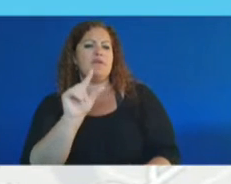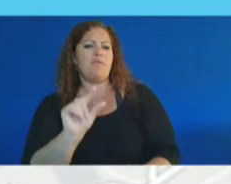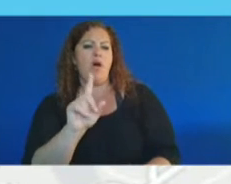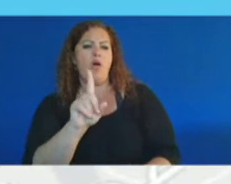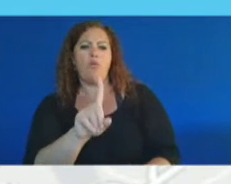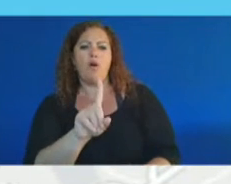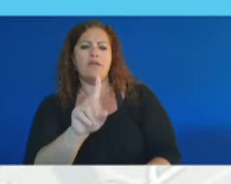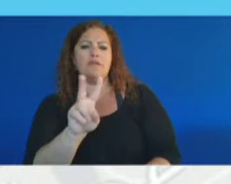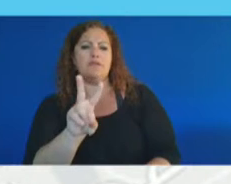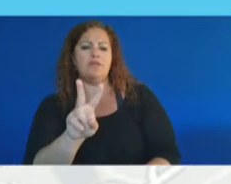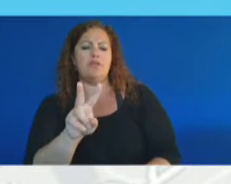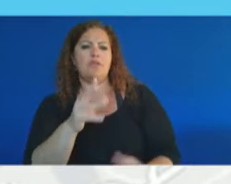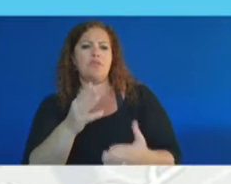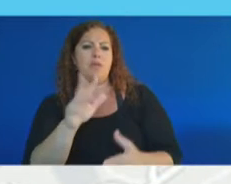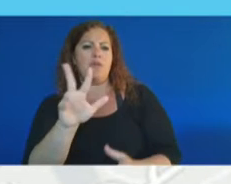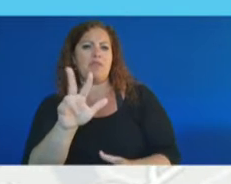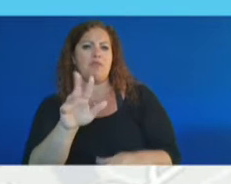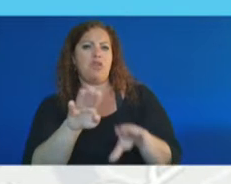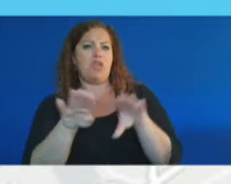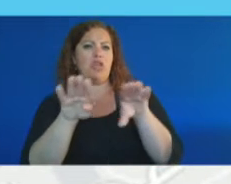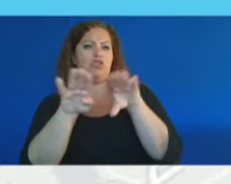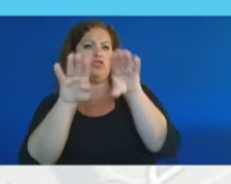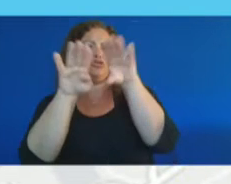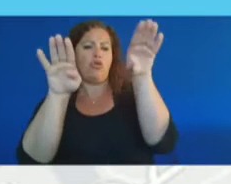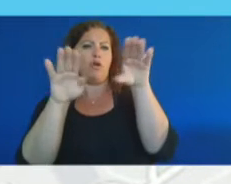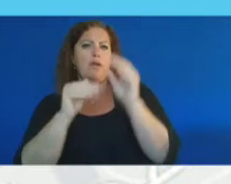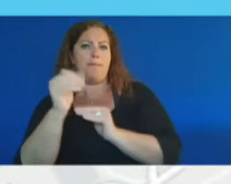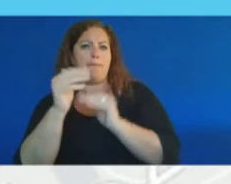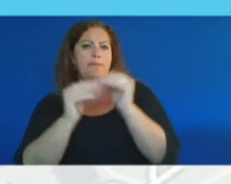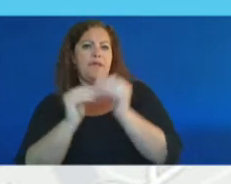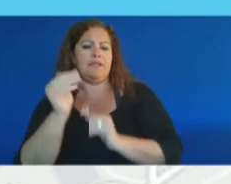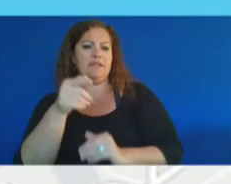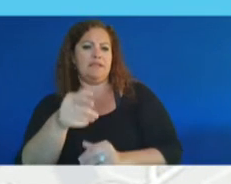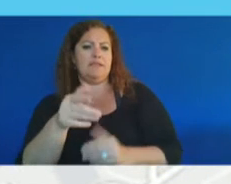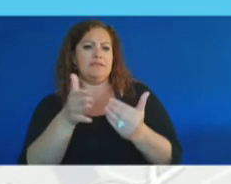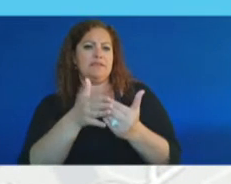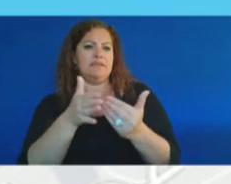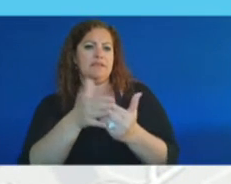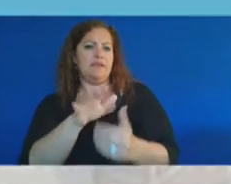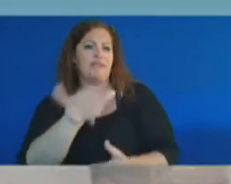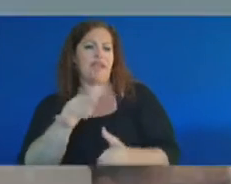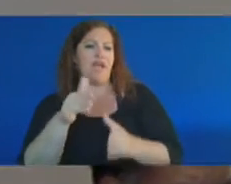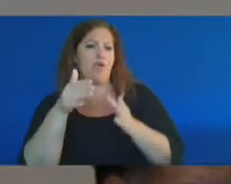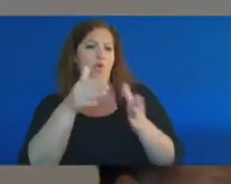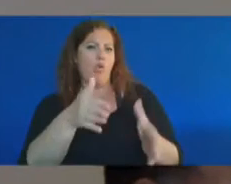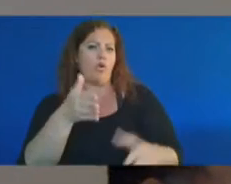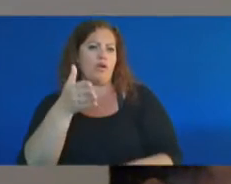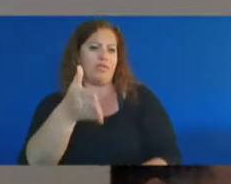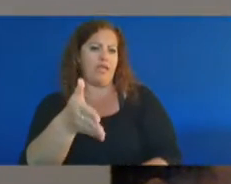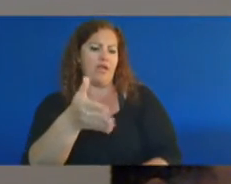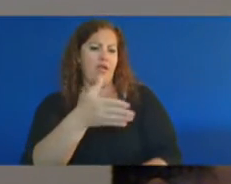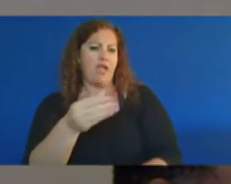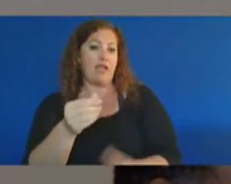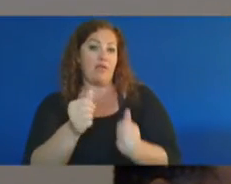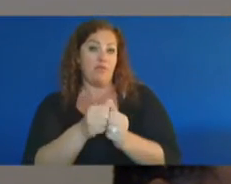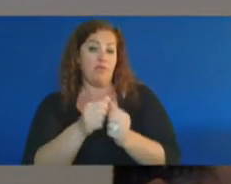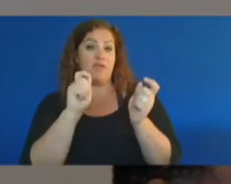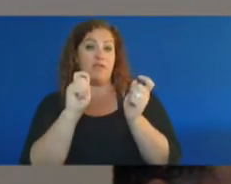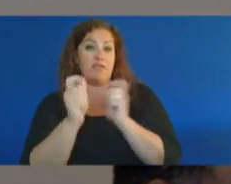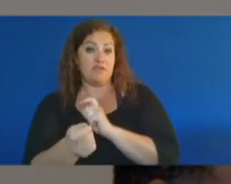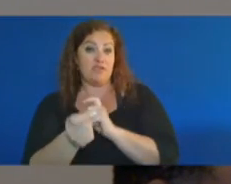possibly three story buildings along this Corridor here and with the change in the